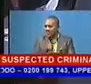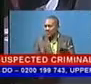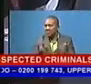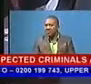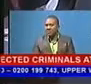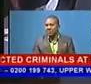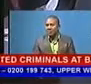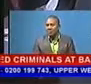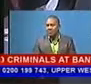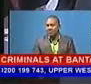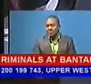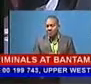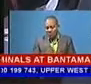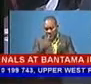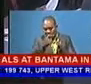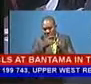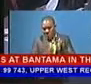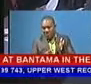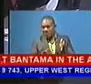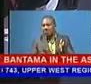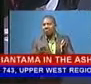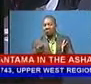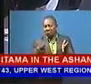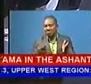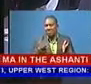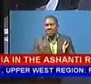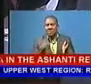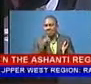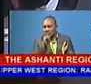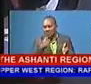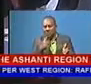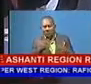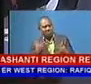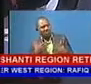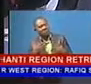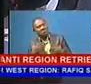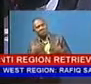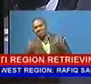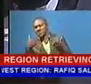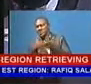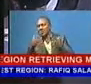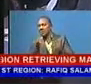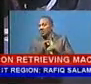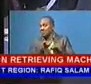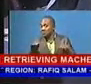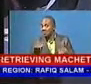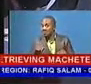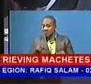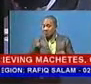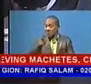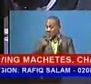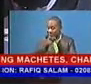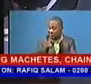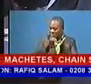and that is indicated in category column. So we do not object, subject to that being ignored